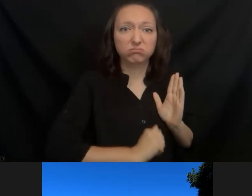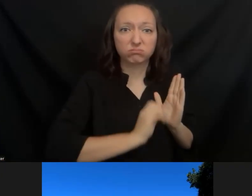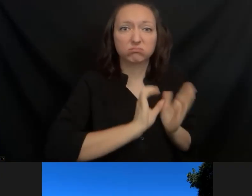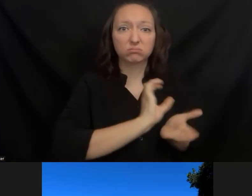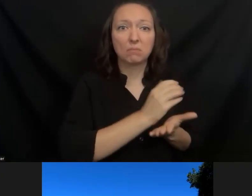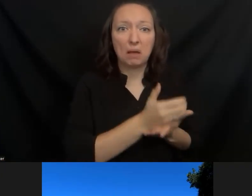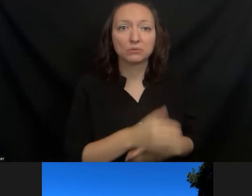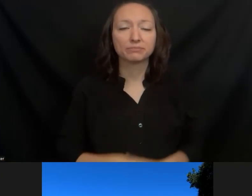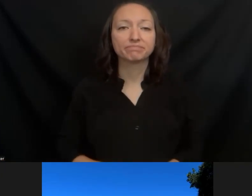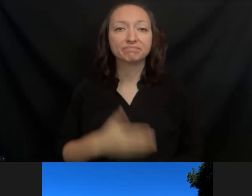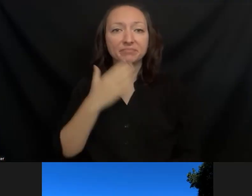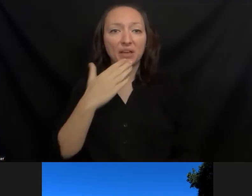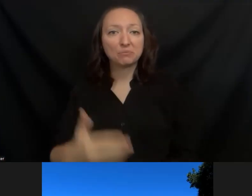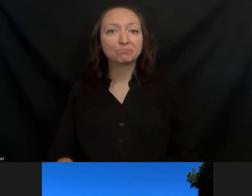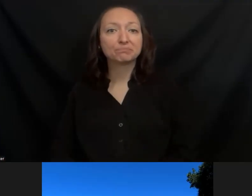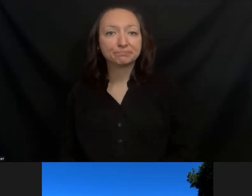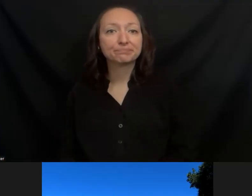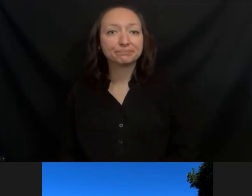Thank you.